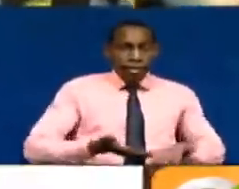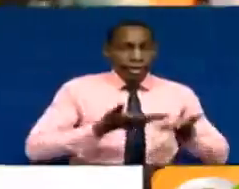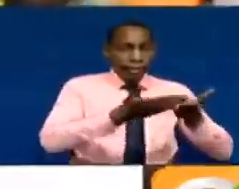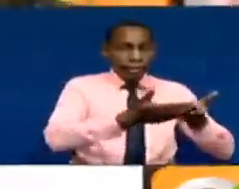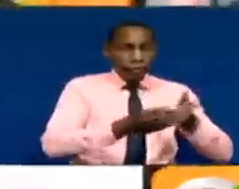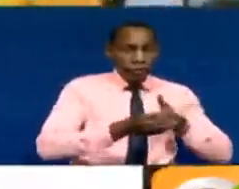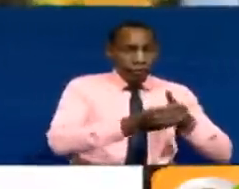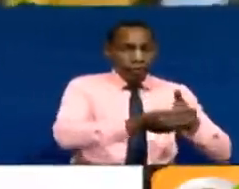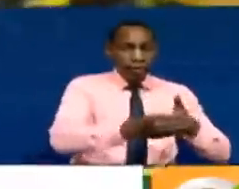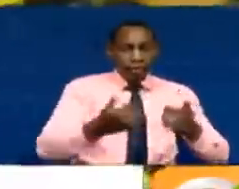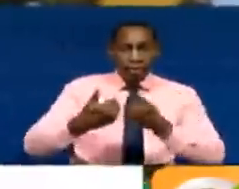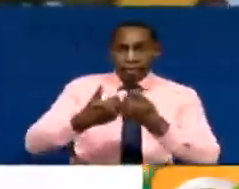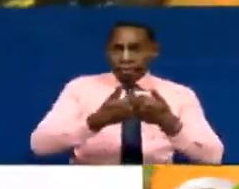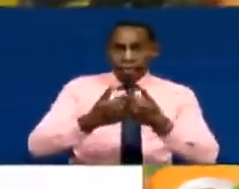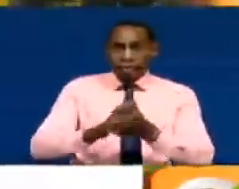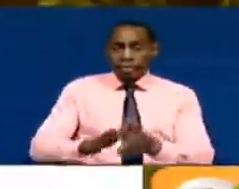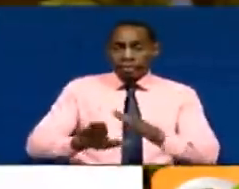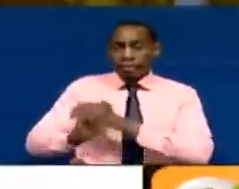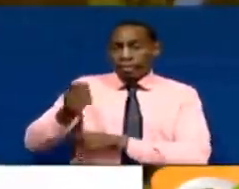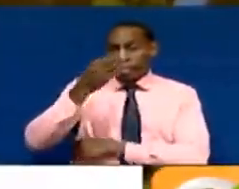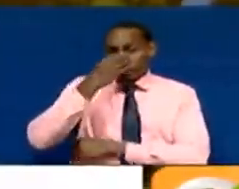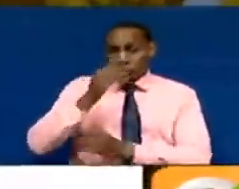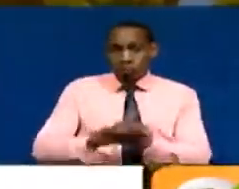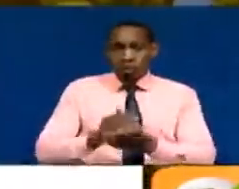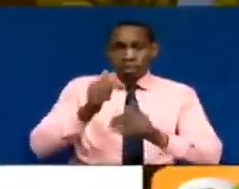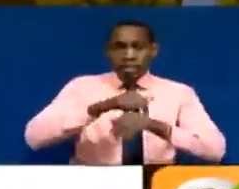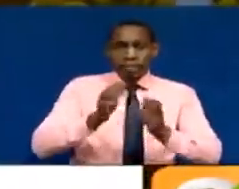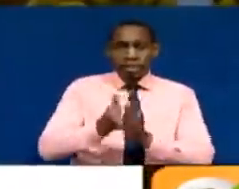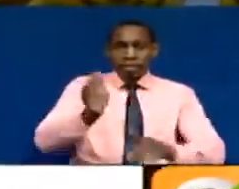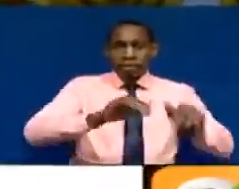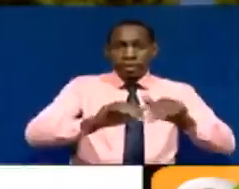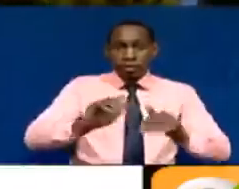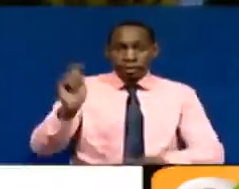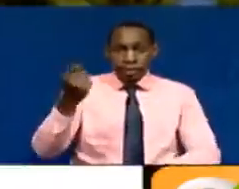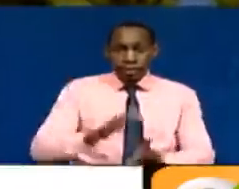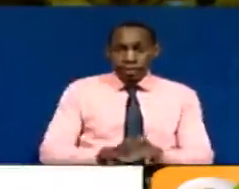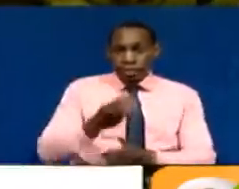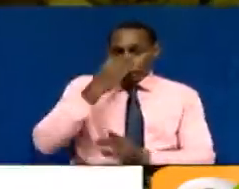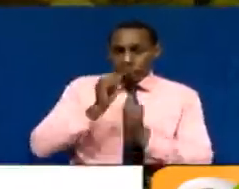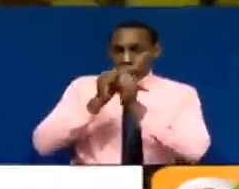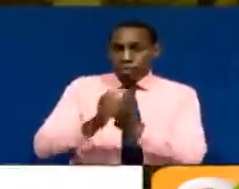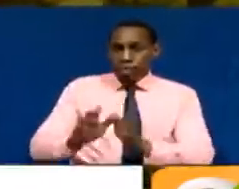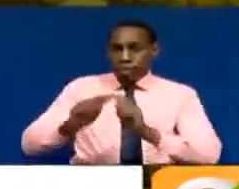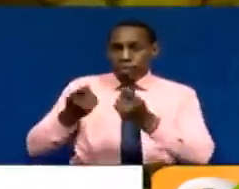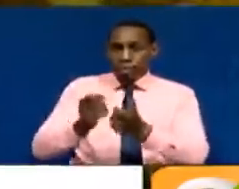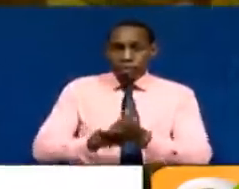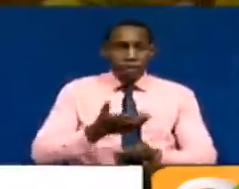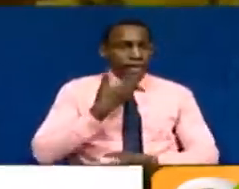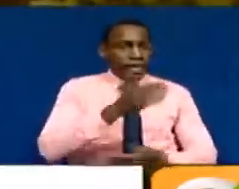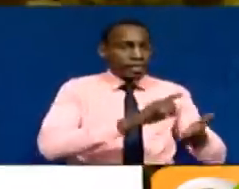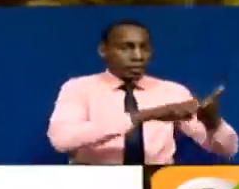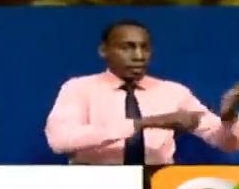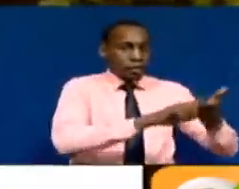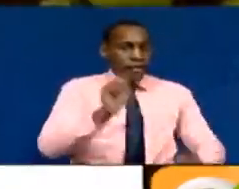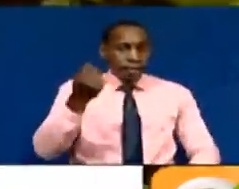handed the mantle to face off with Deputy President William Ruto in the August State House race. Ruto and his brigade pushing back,